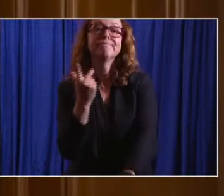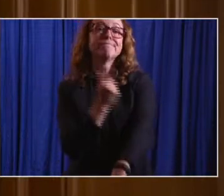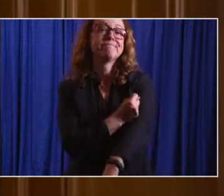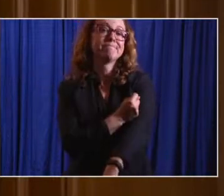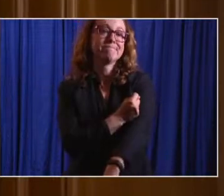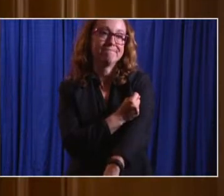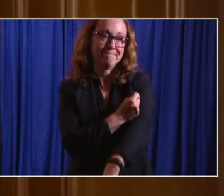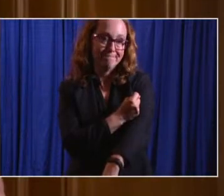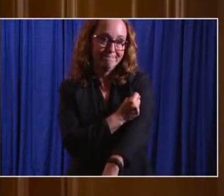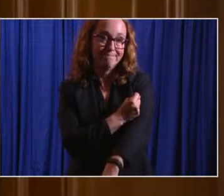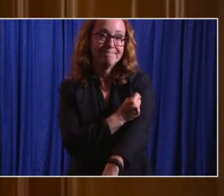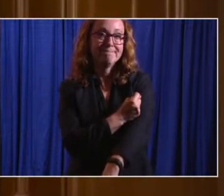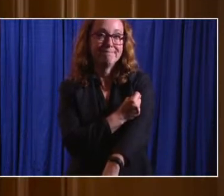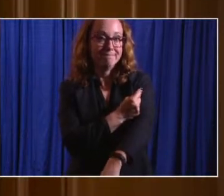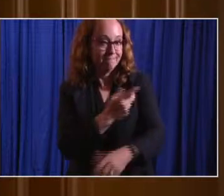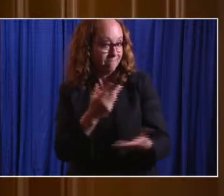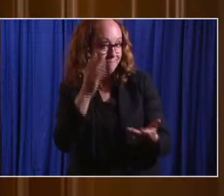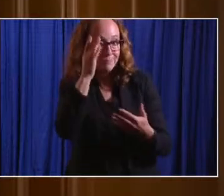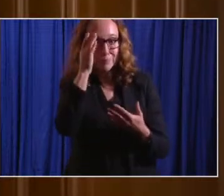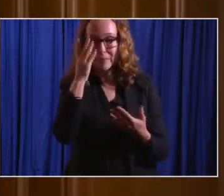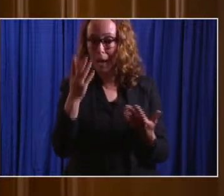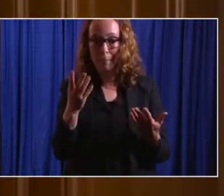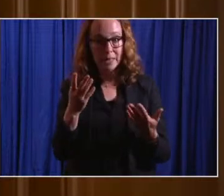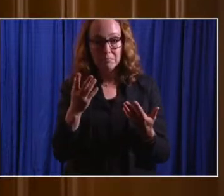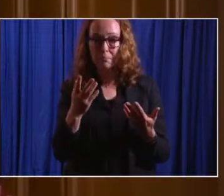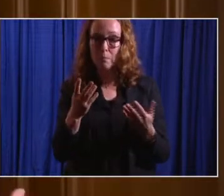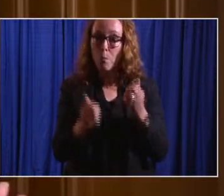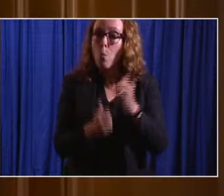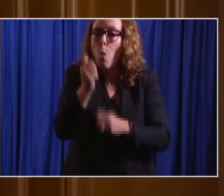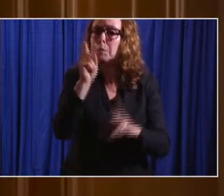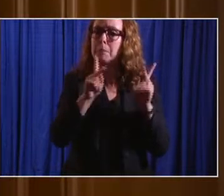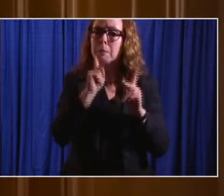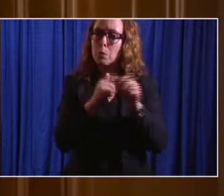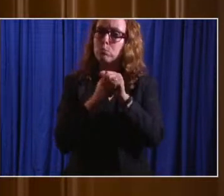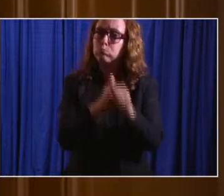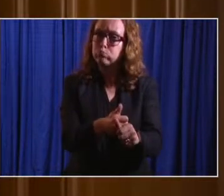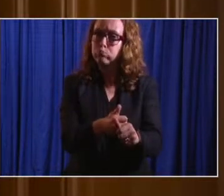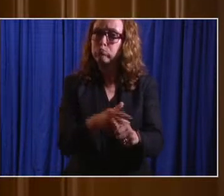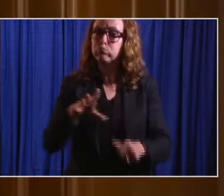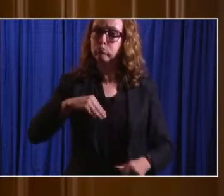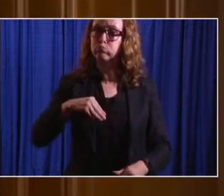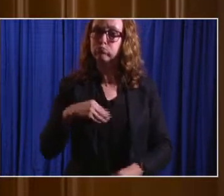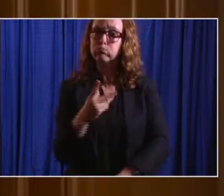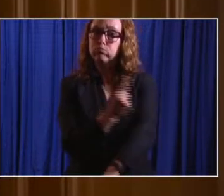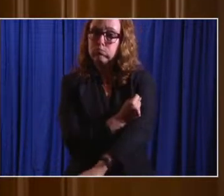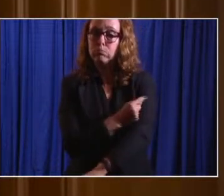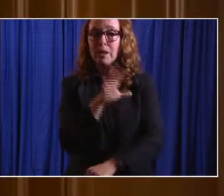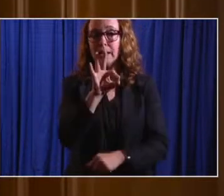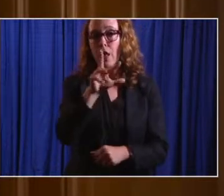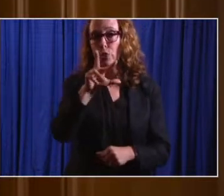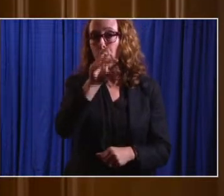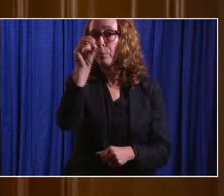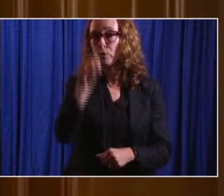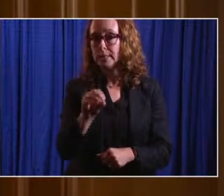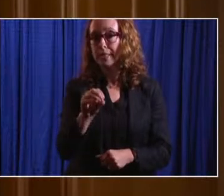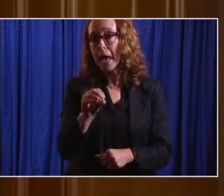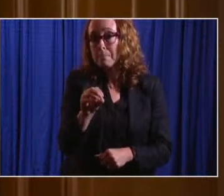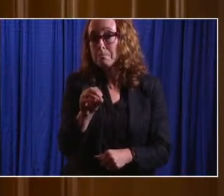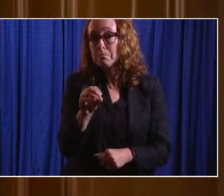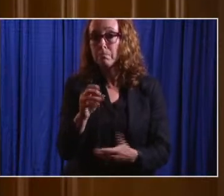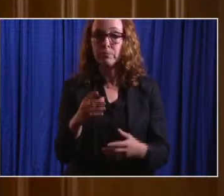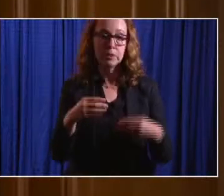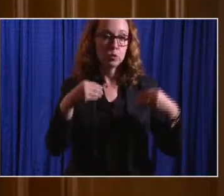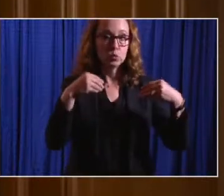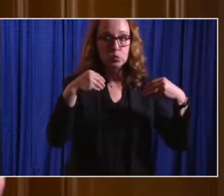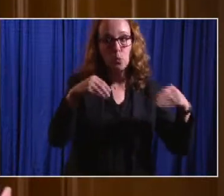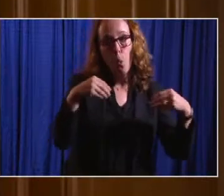We think the fact that we still are getting very good compliance. I looked this morning, 93% compliance in our retail stores of people